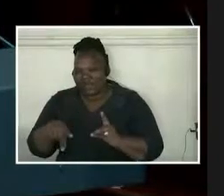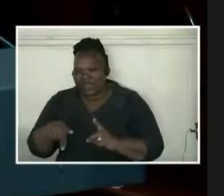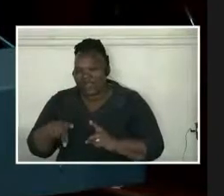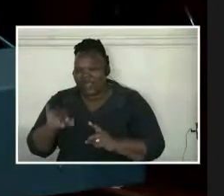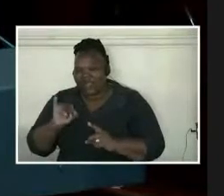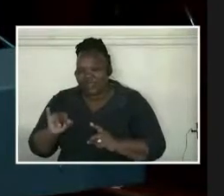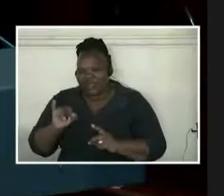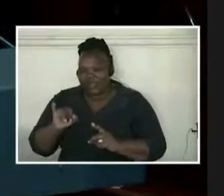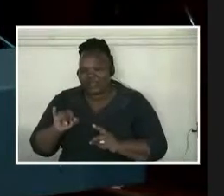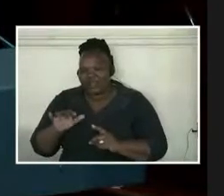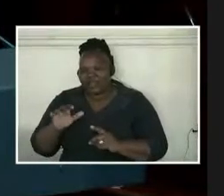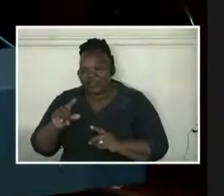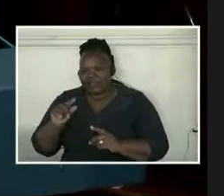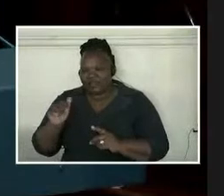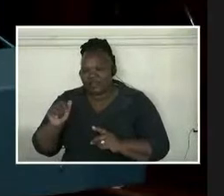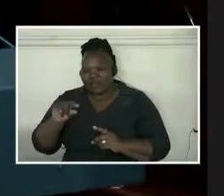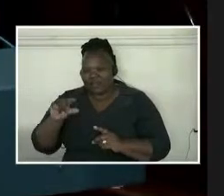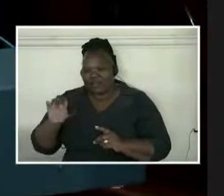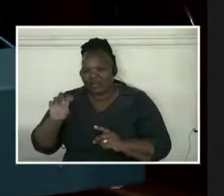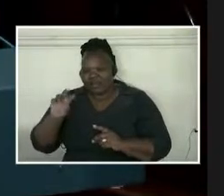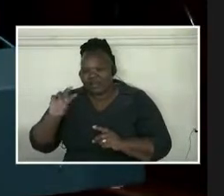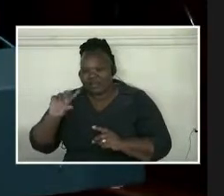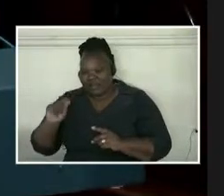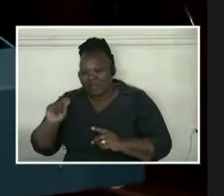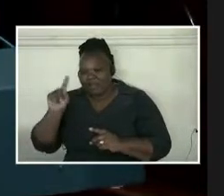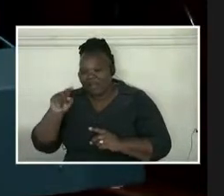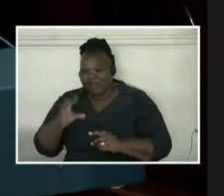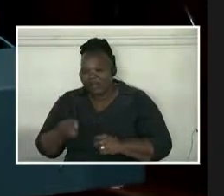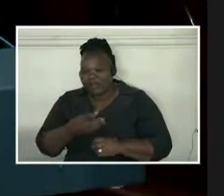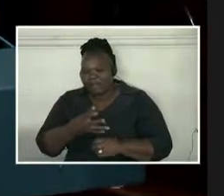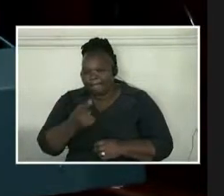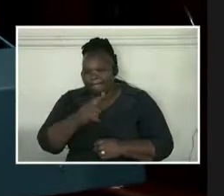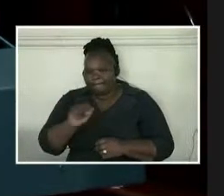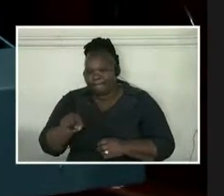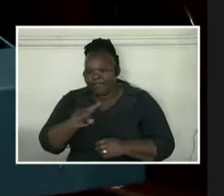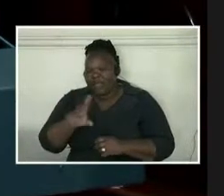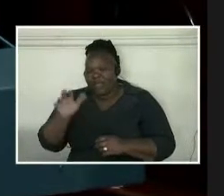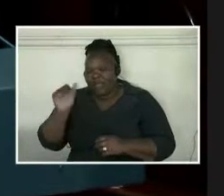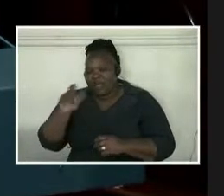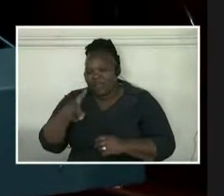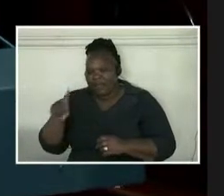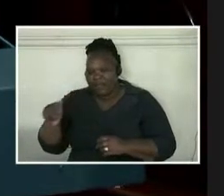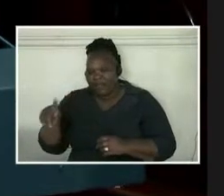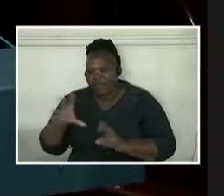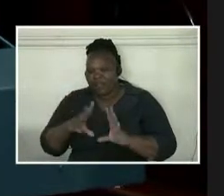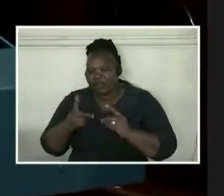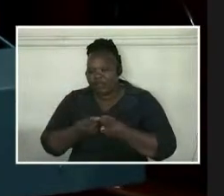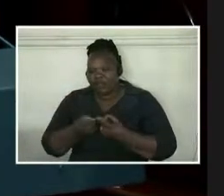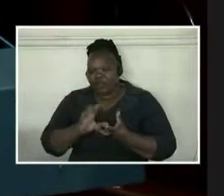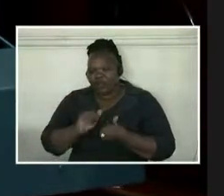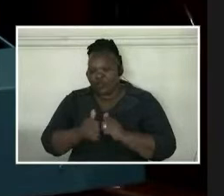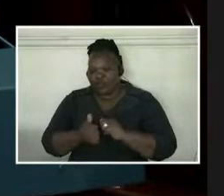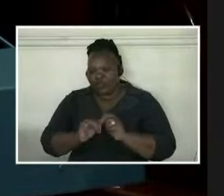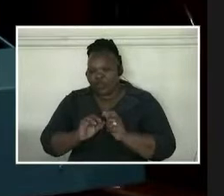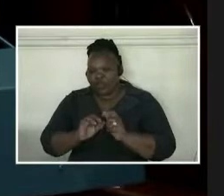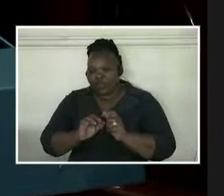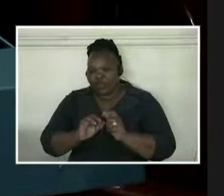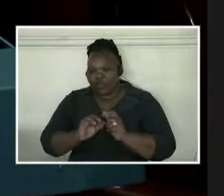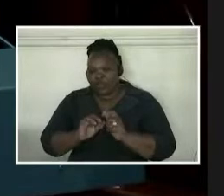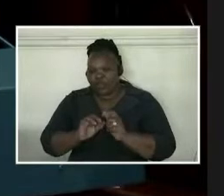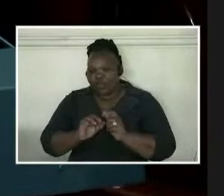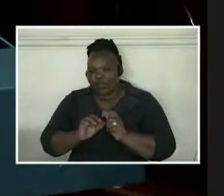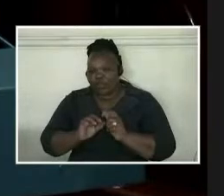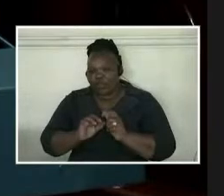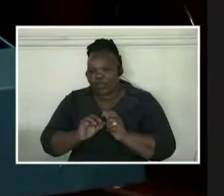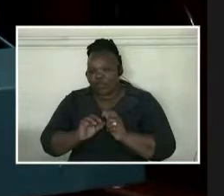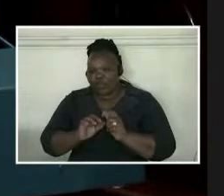to this challenge should be catered for in the app of the department of sports arts and culture it has been